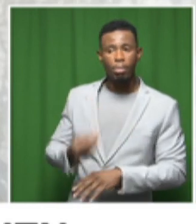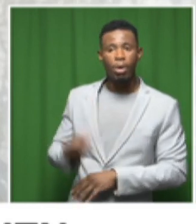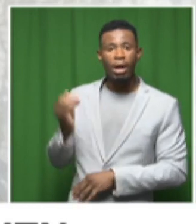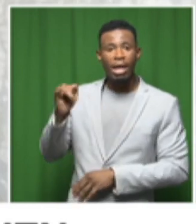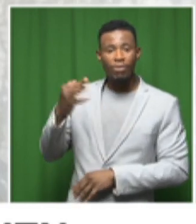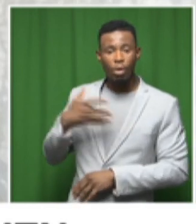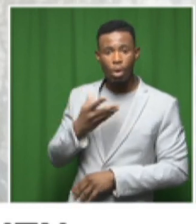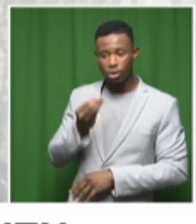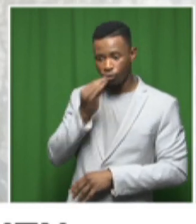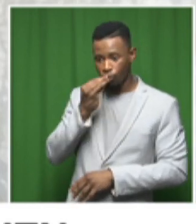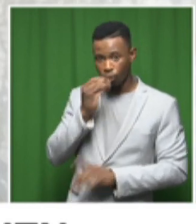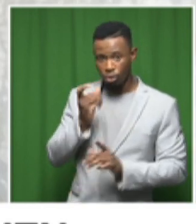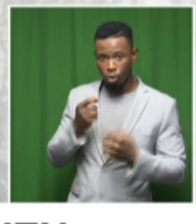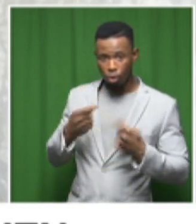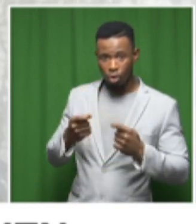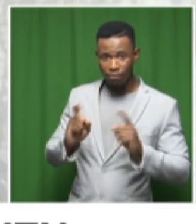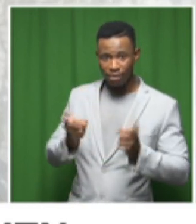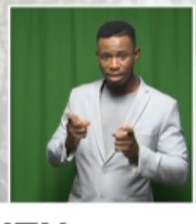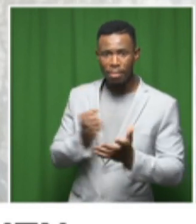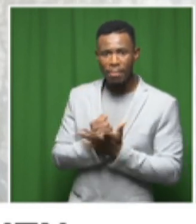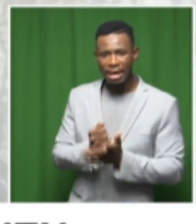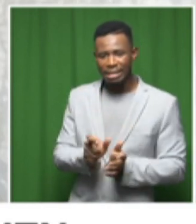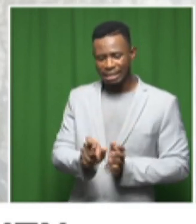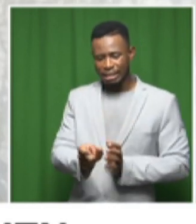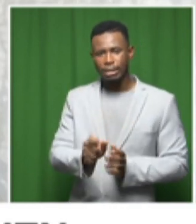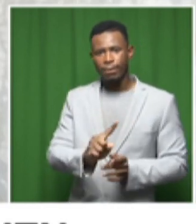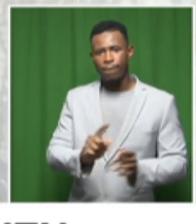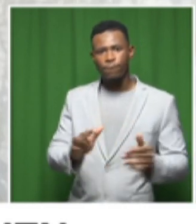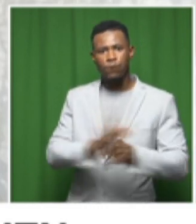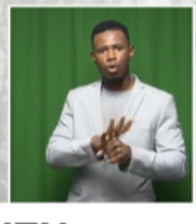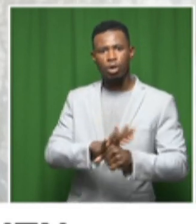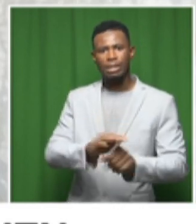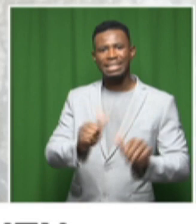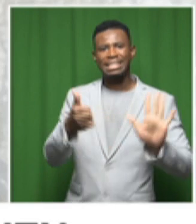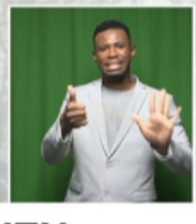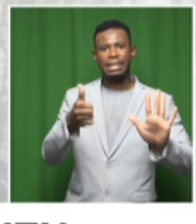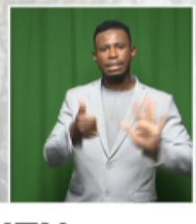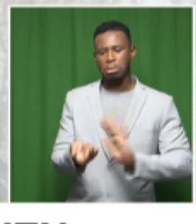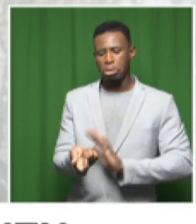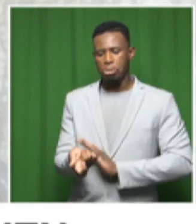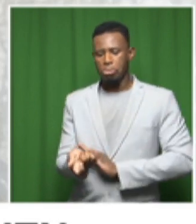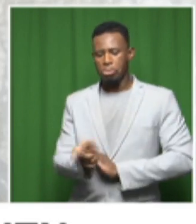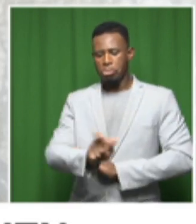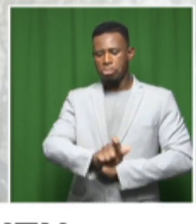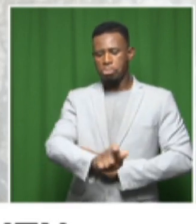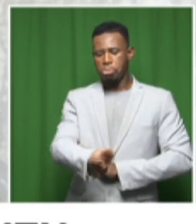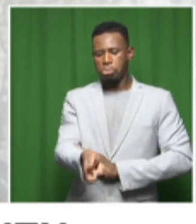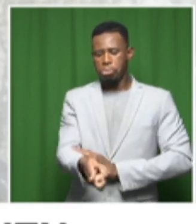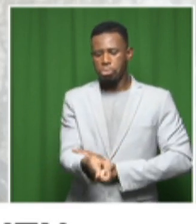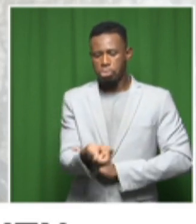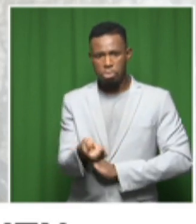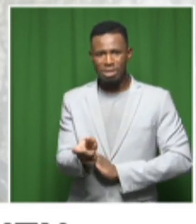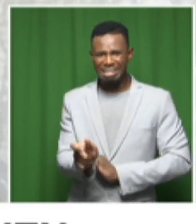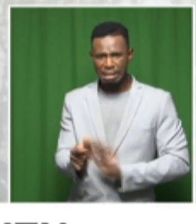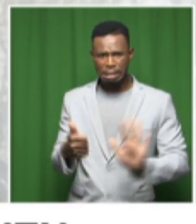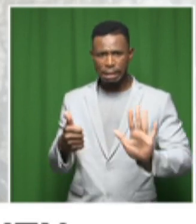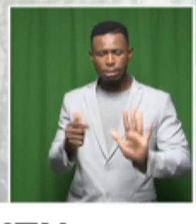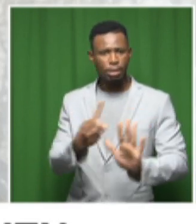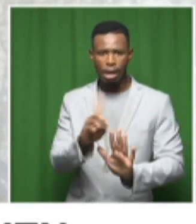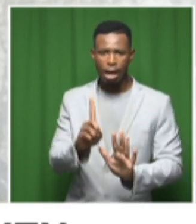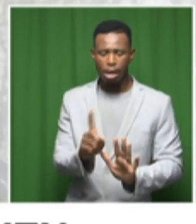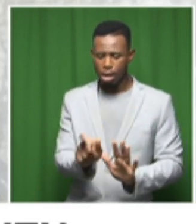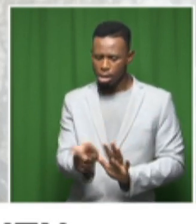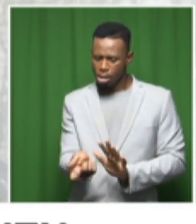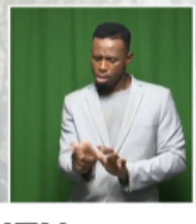I need to put my heat on high. And that's one of the biggest lessons, that when you want your meat to come out softer, it's a